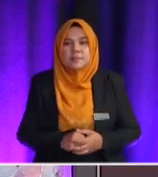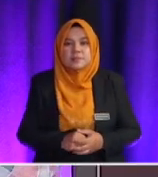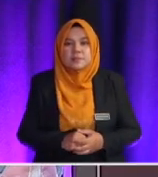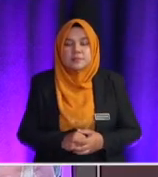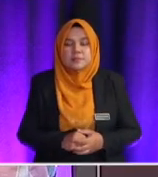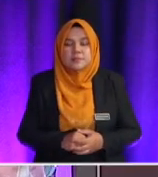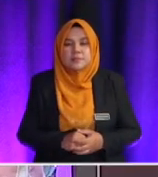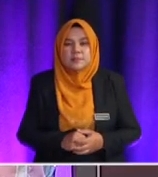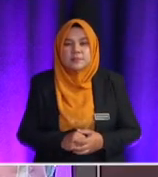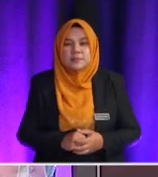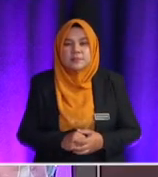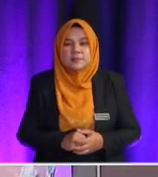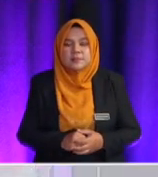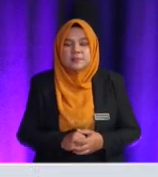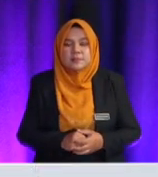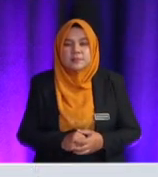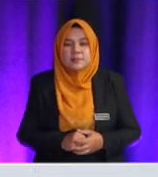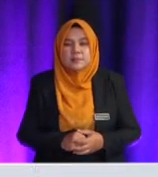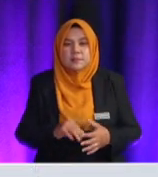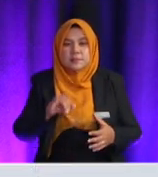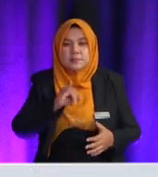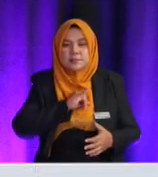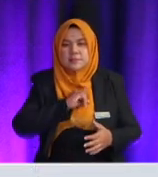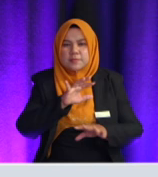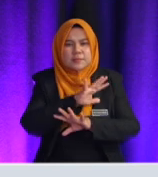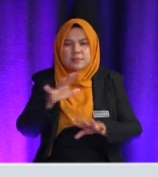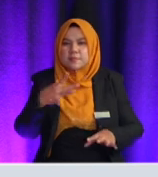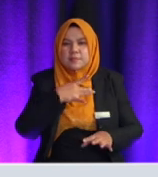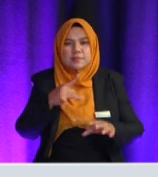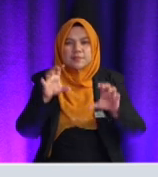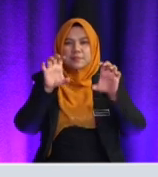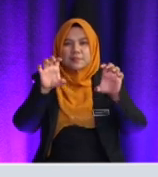the red one? Okay. I dislike exercise.